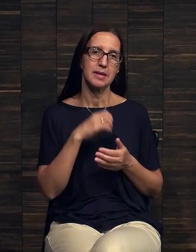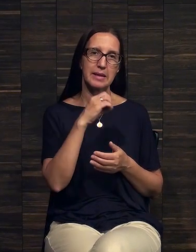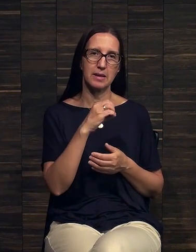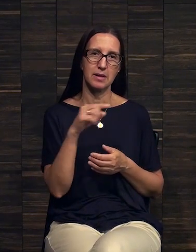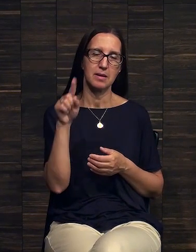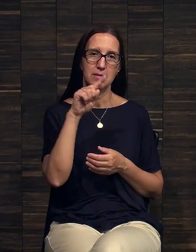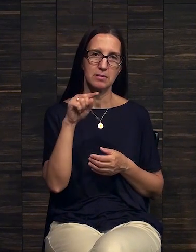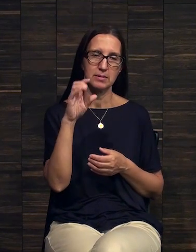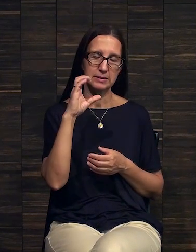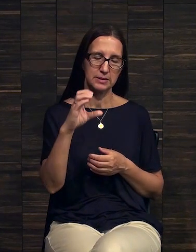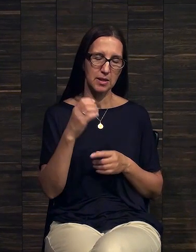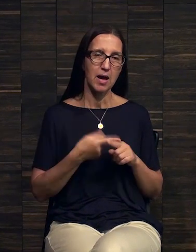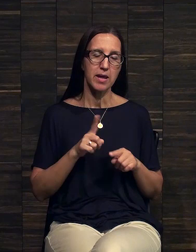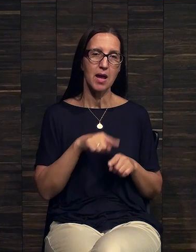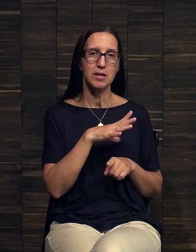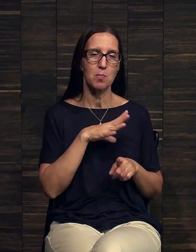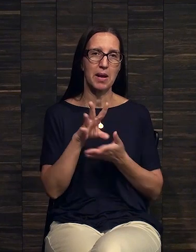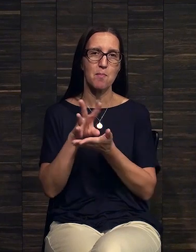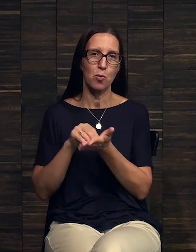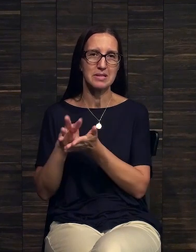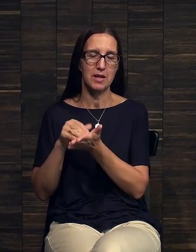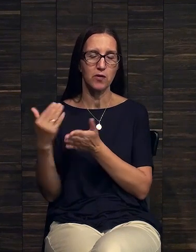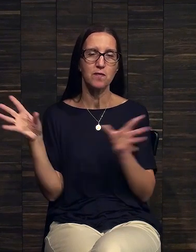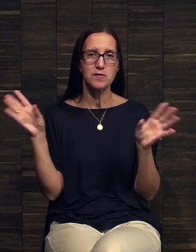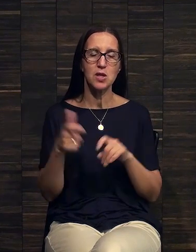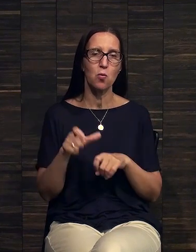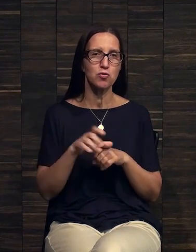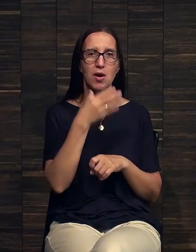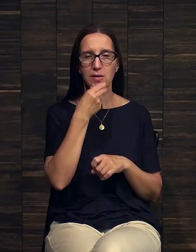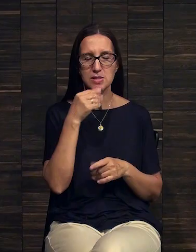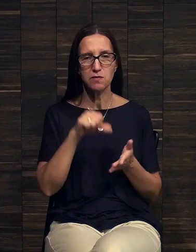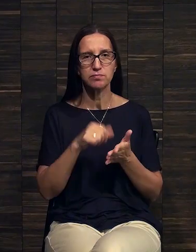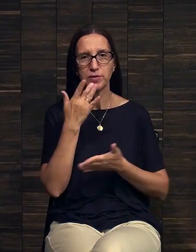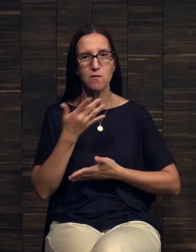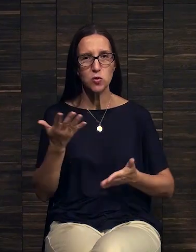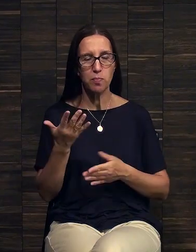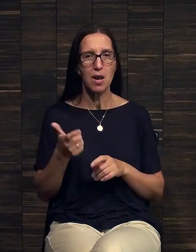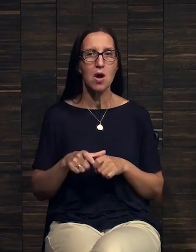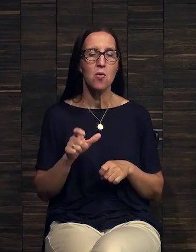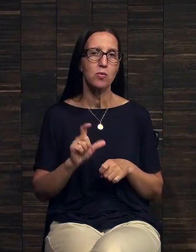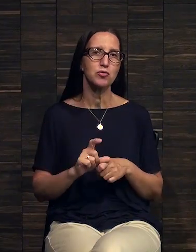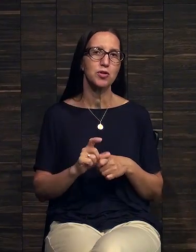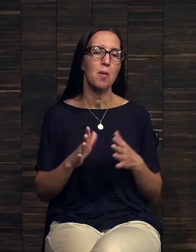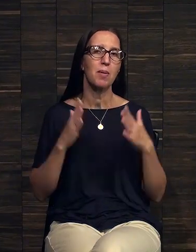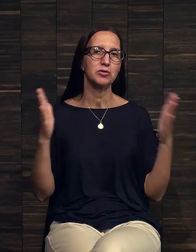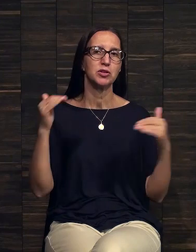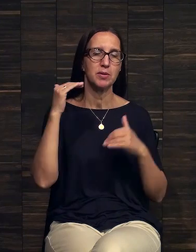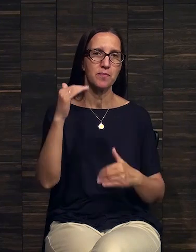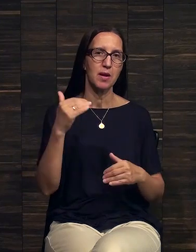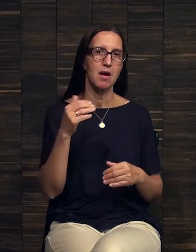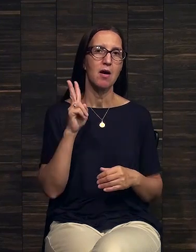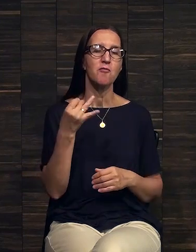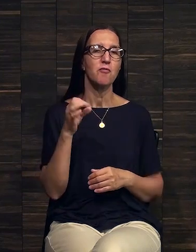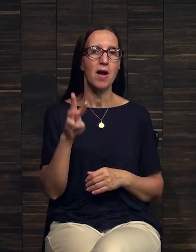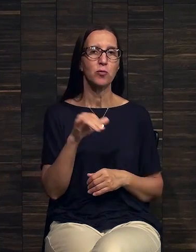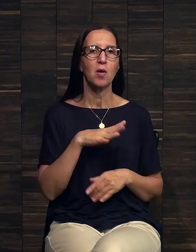the main ones, but they have the followers. All of them, they did beautiful. In big letters,